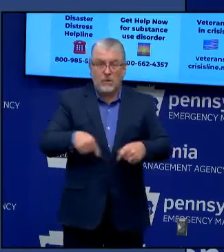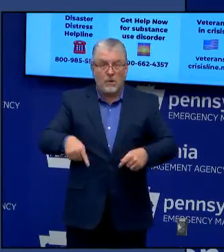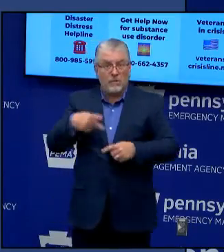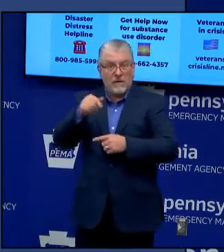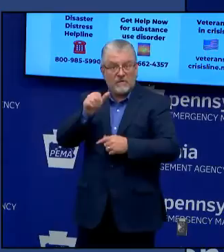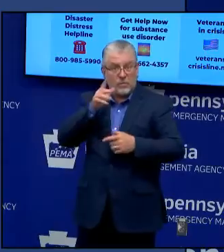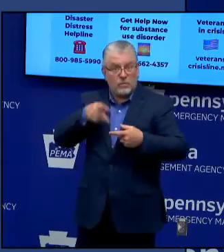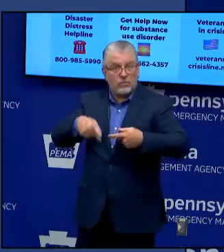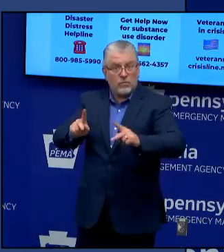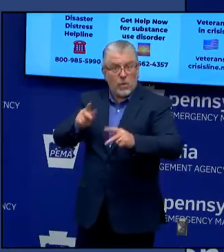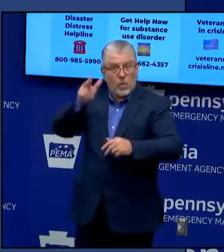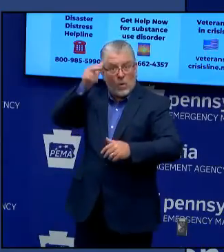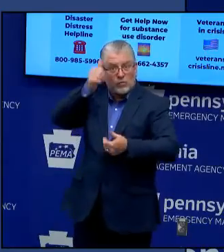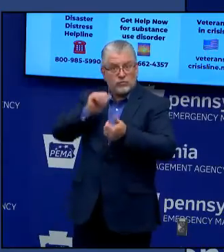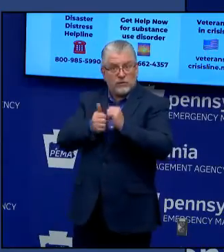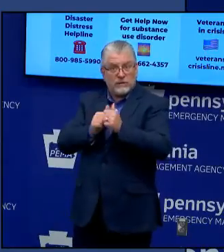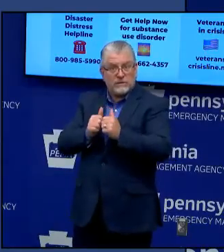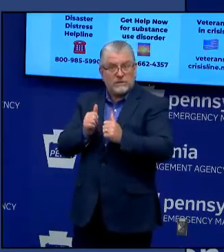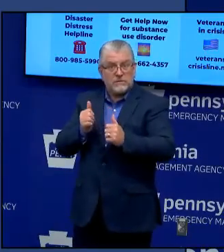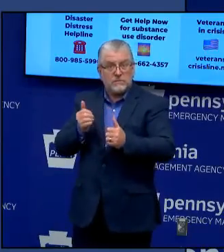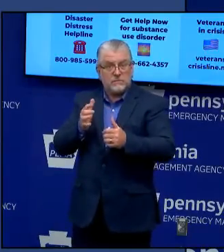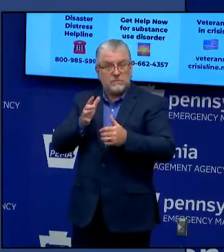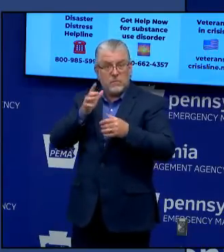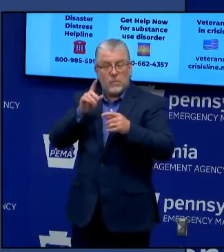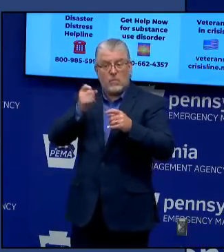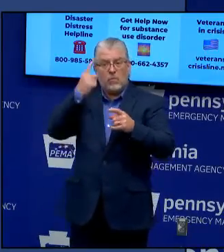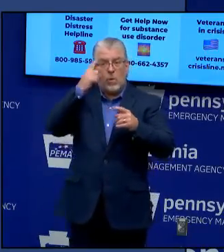once counties with tracks enter the yellow